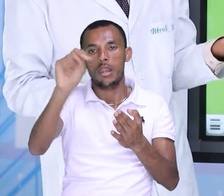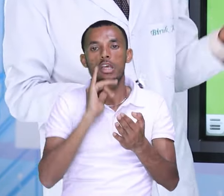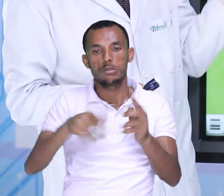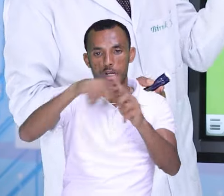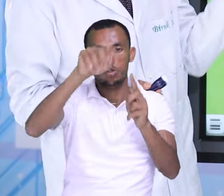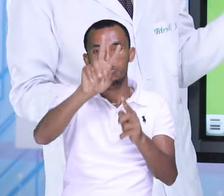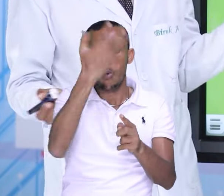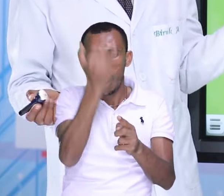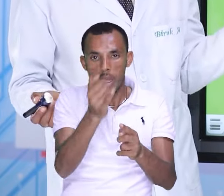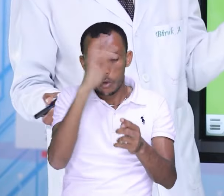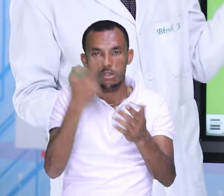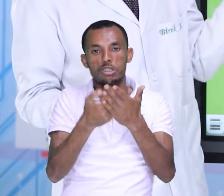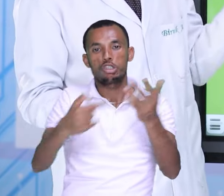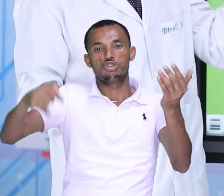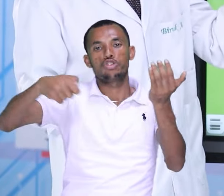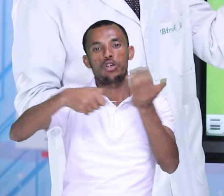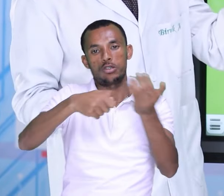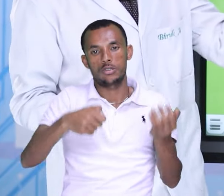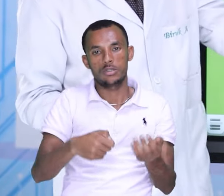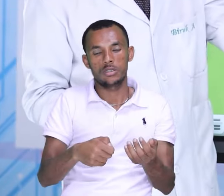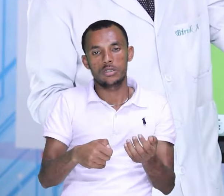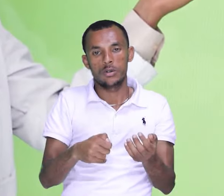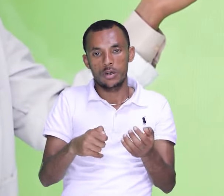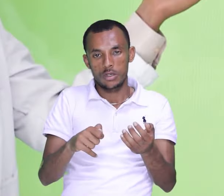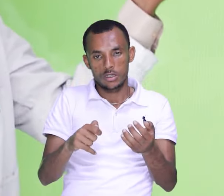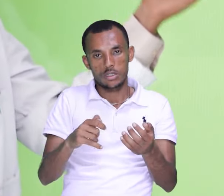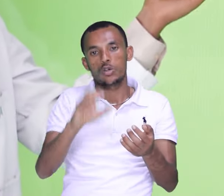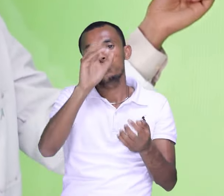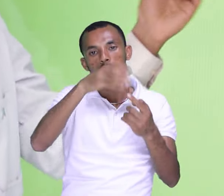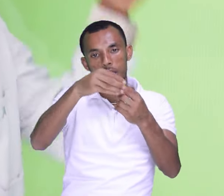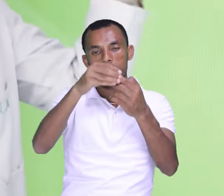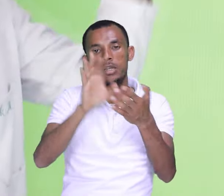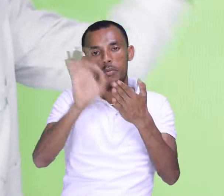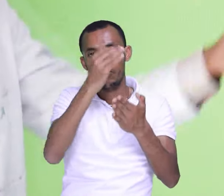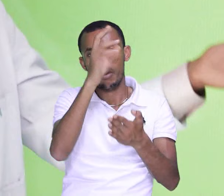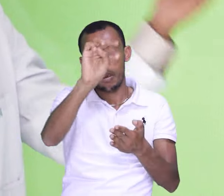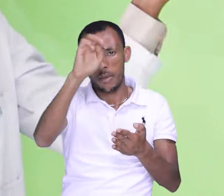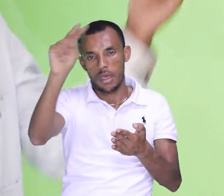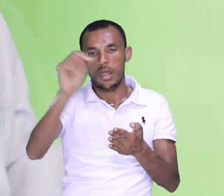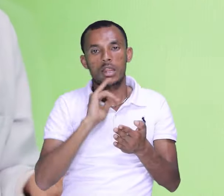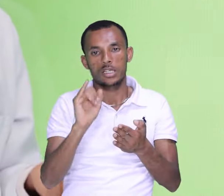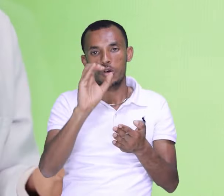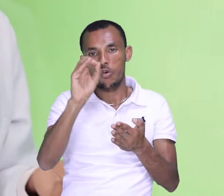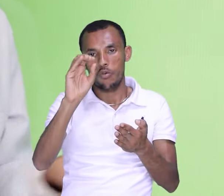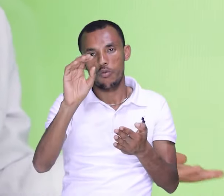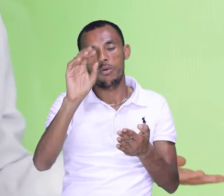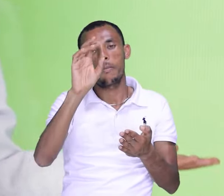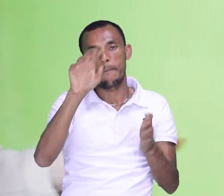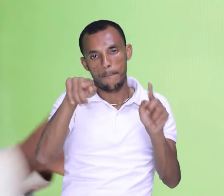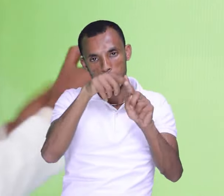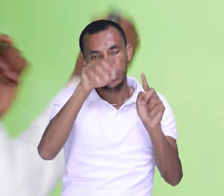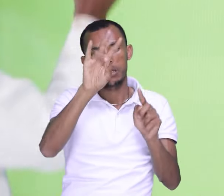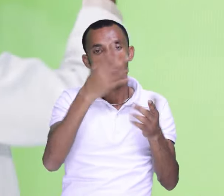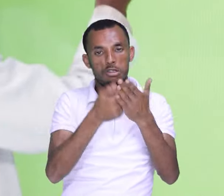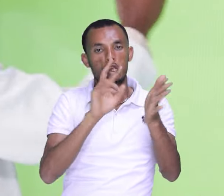2. Why plus 2? Already this is charged. The charge of manganese is plus 2. The oxidation number of Mn in MnO4 minus is plus 7. You know the